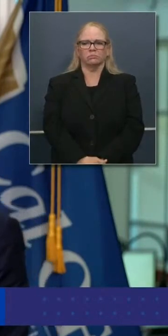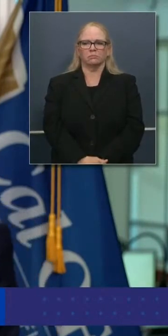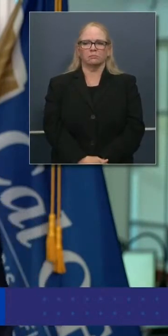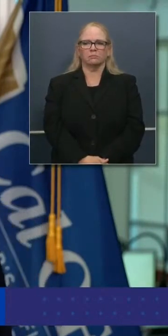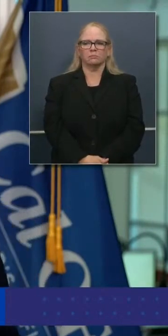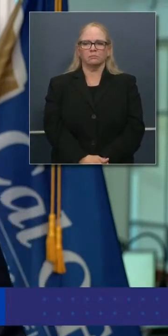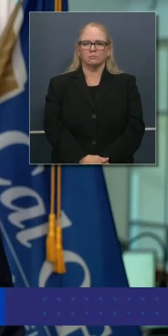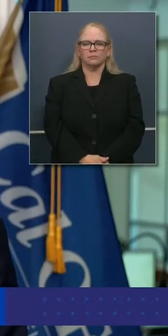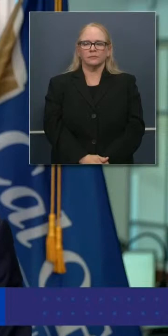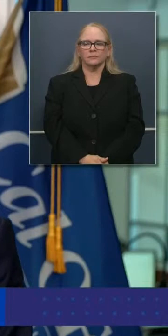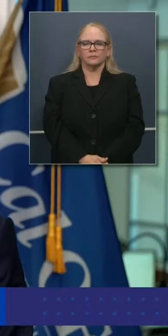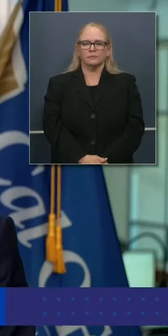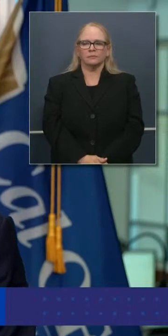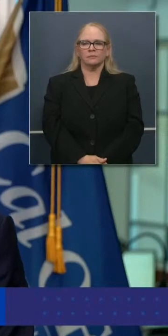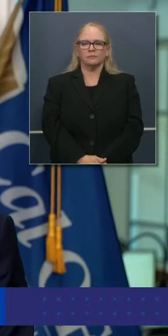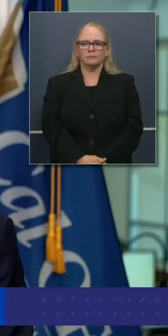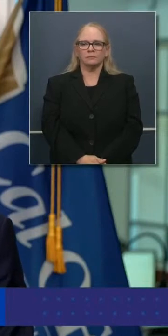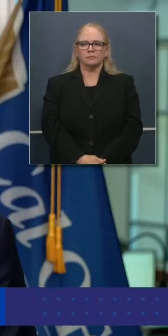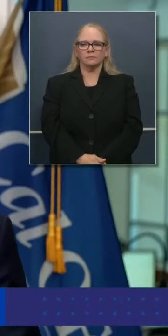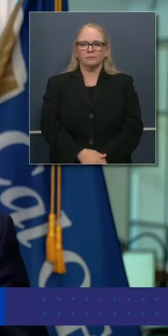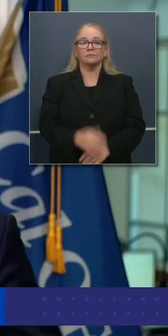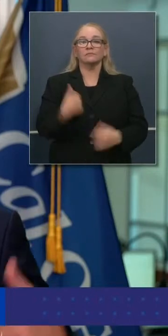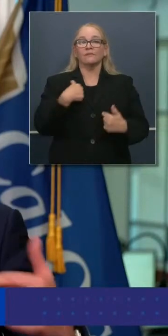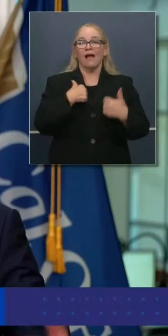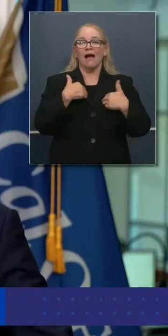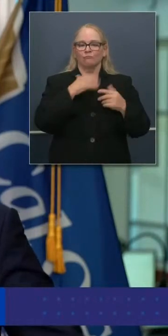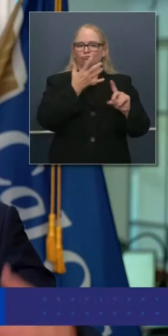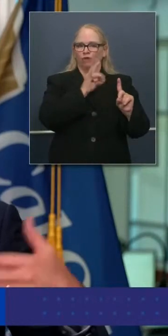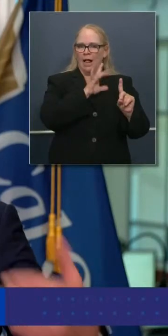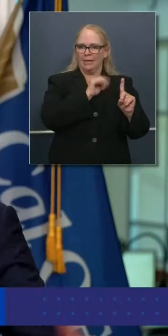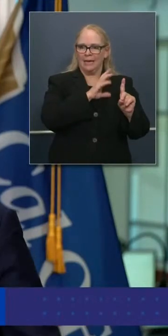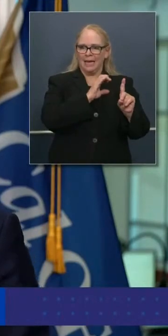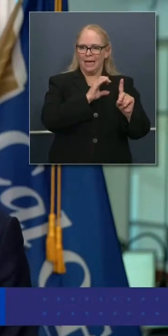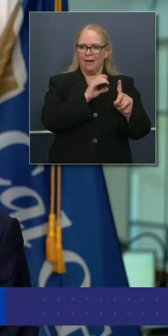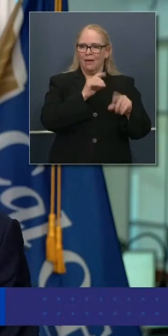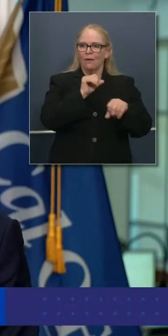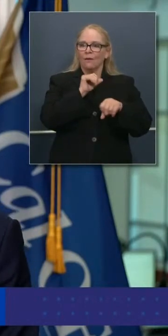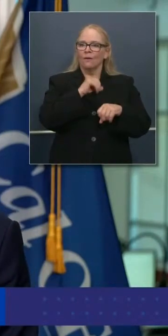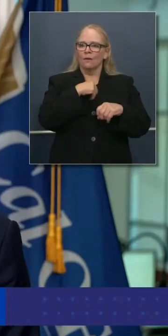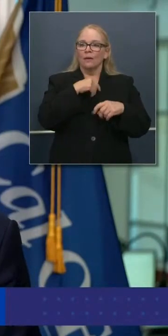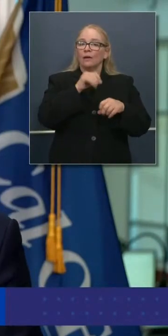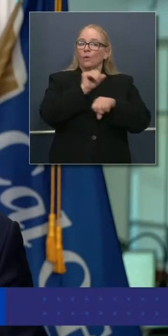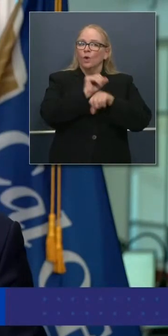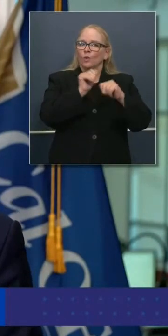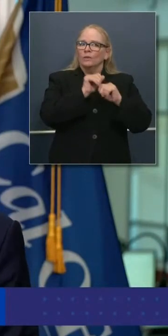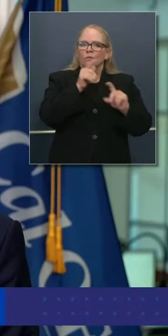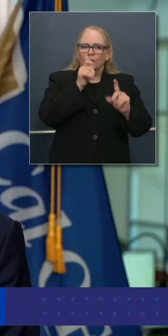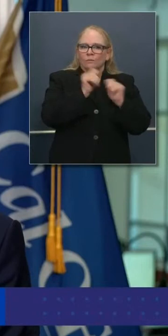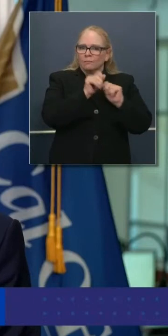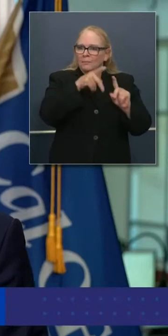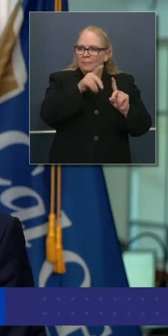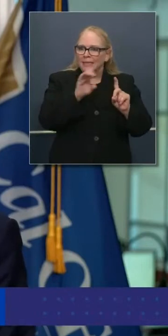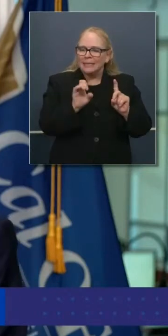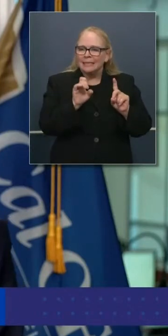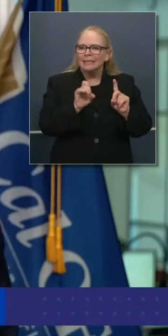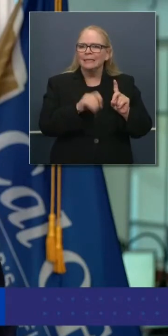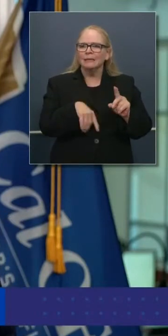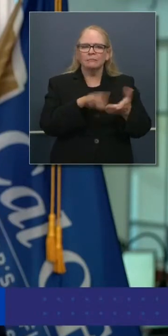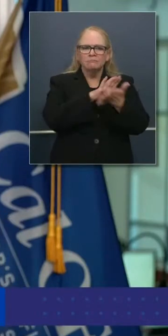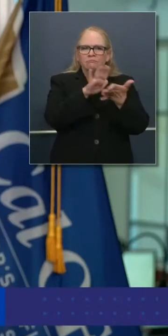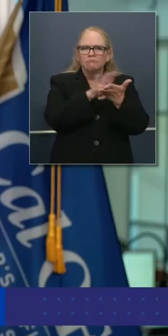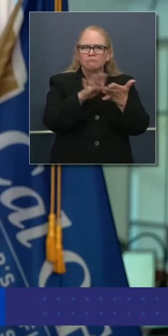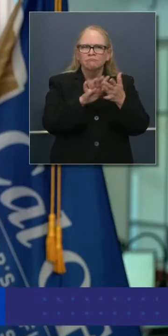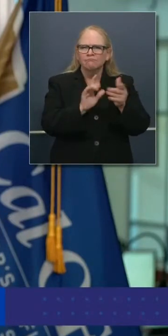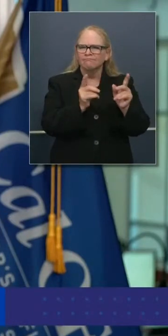that are a big part of our child care efforts, the work we did on PPE, the work we did addressing sanitation. And so the guidelines